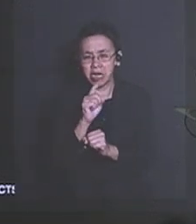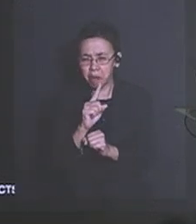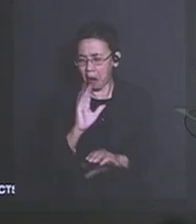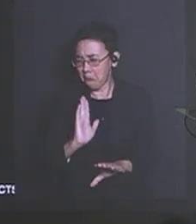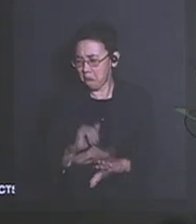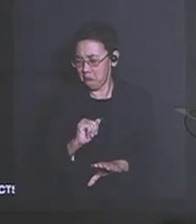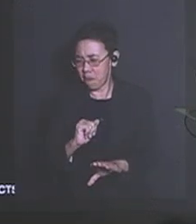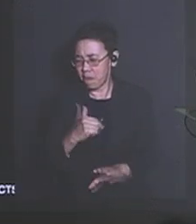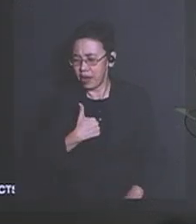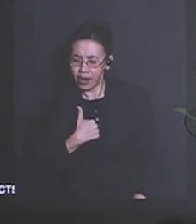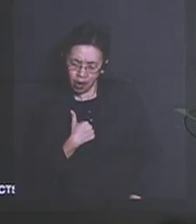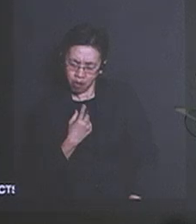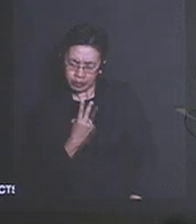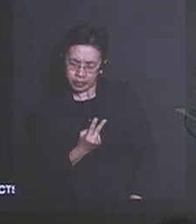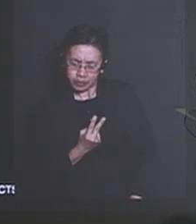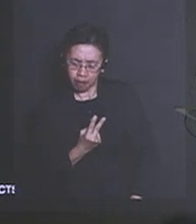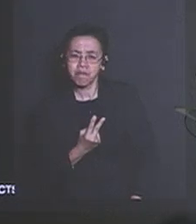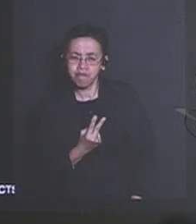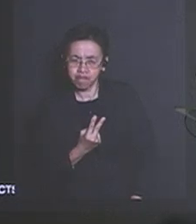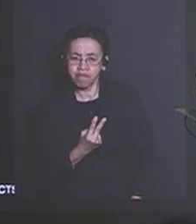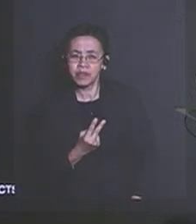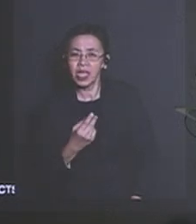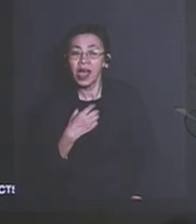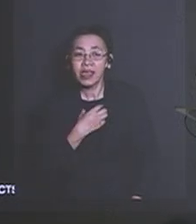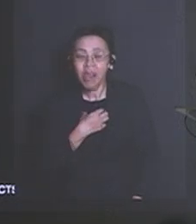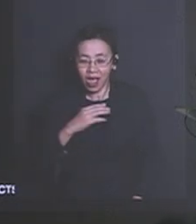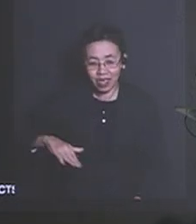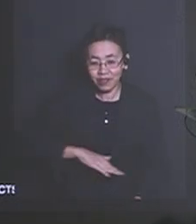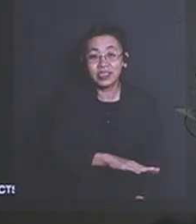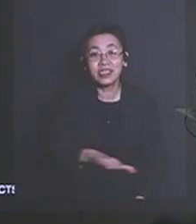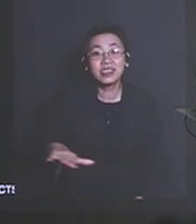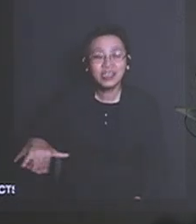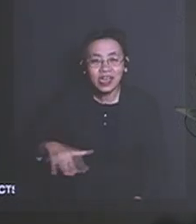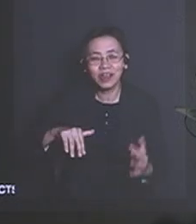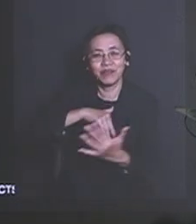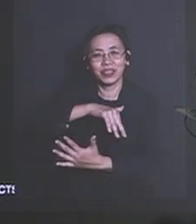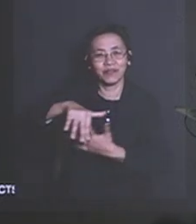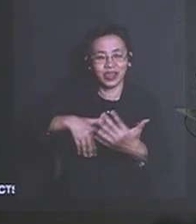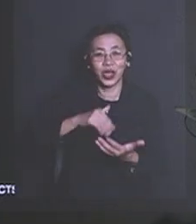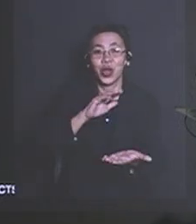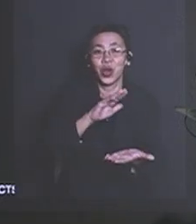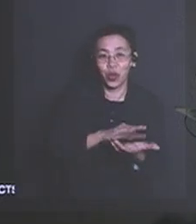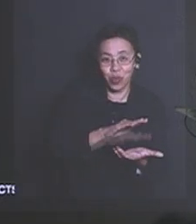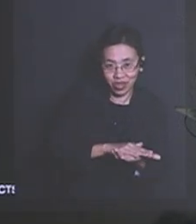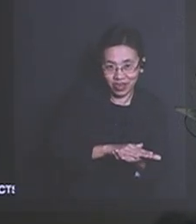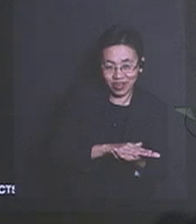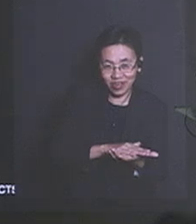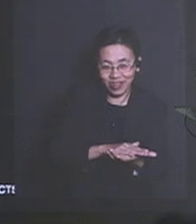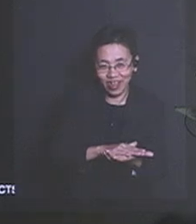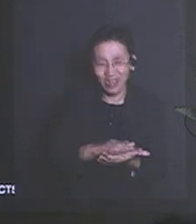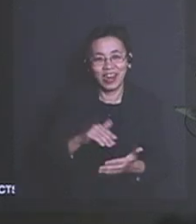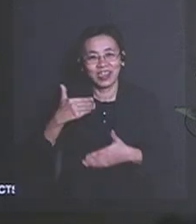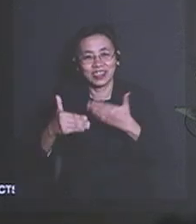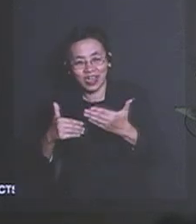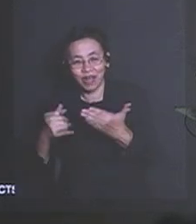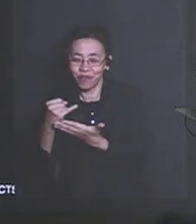building as the combination of classroom and art spaces. Art can become a new software